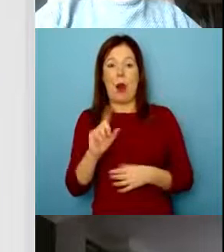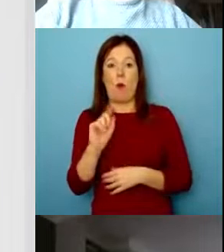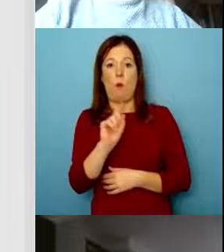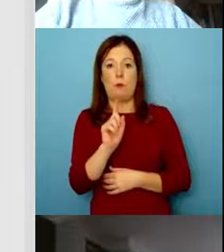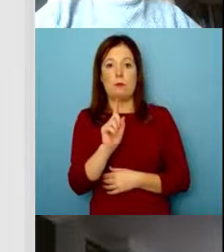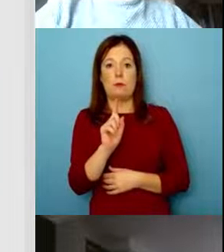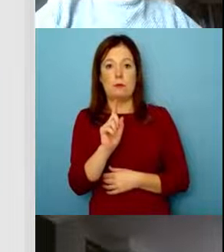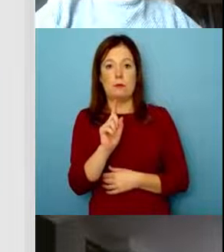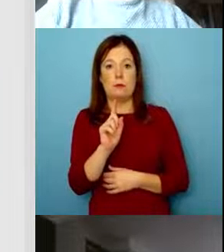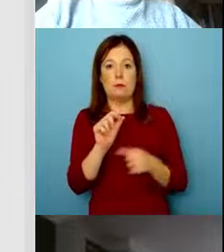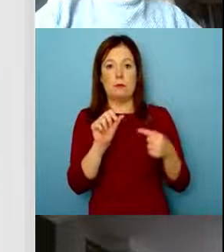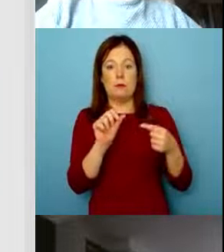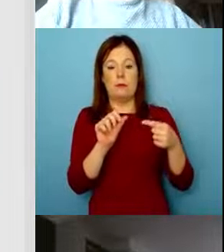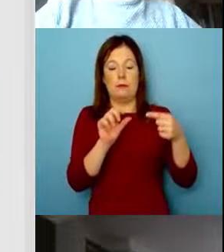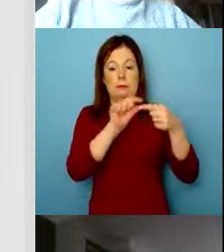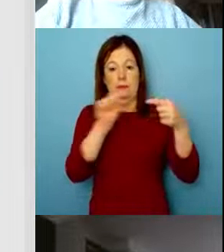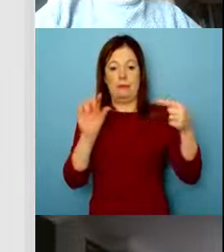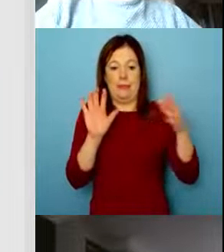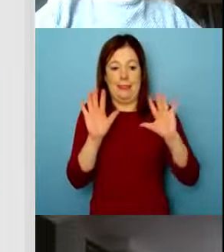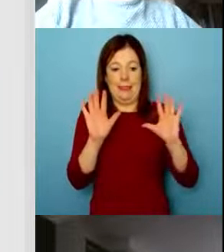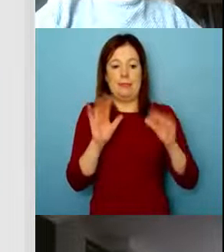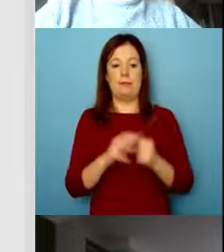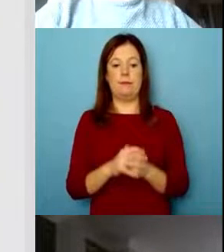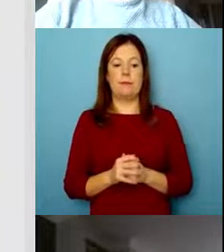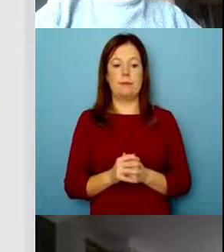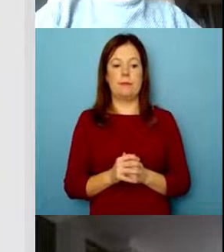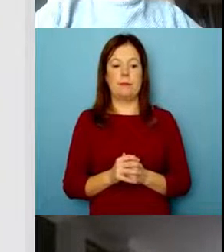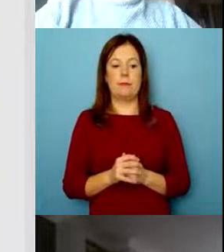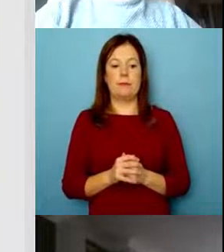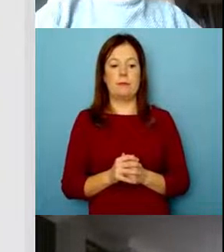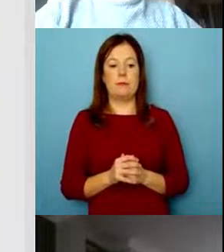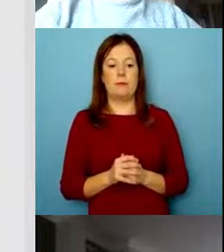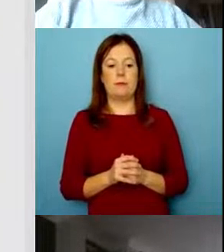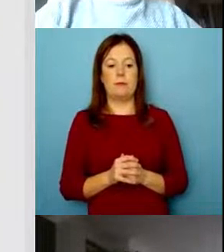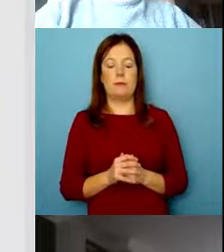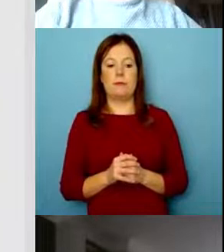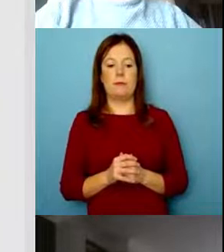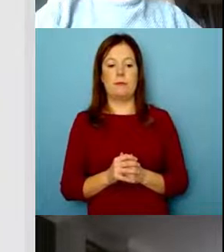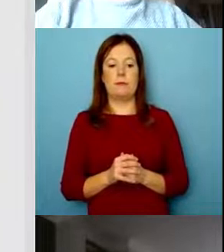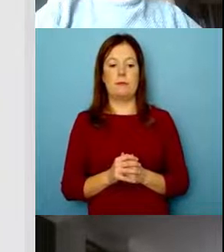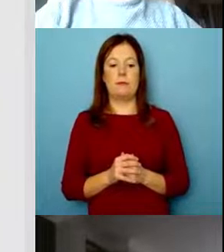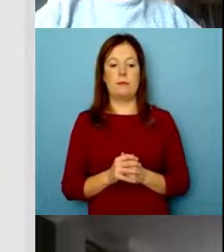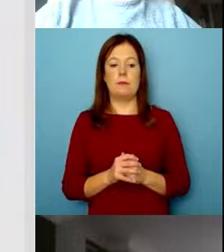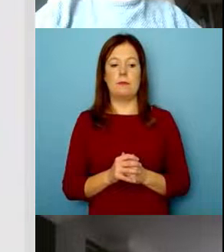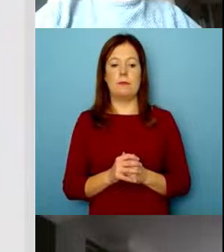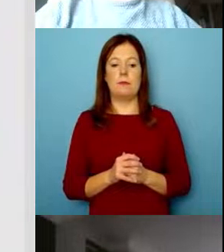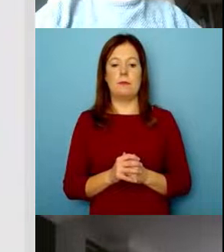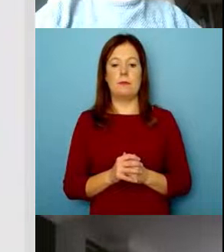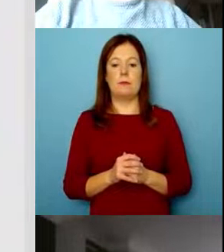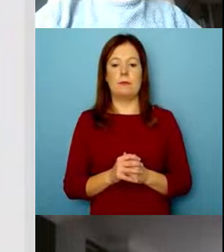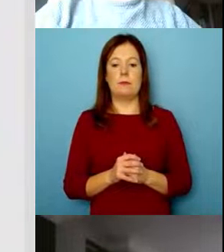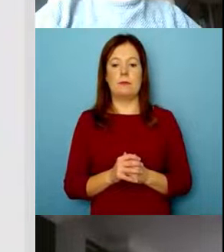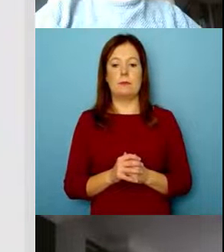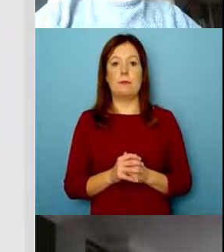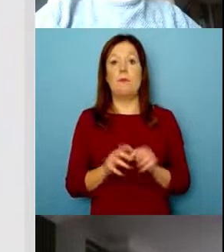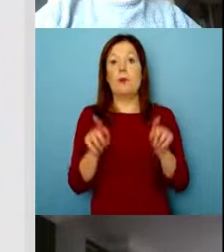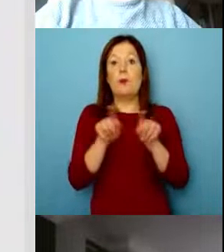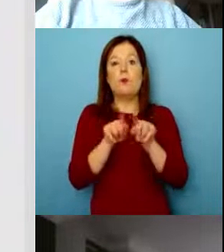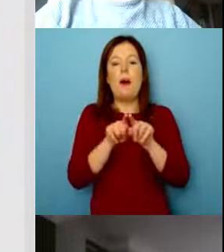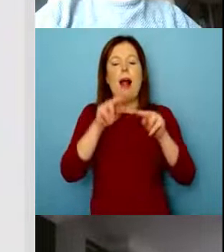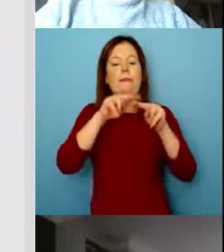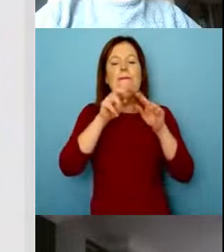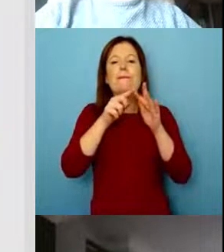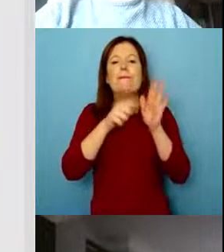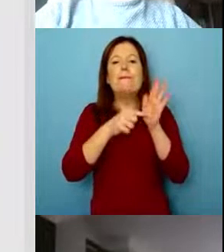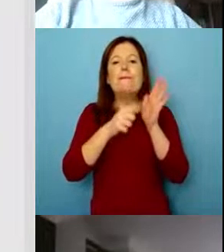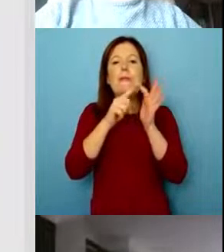and in the near future. We've also made it possible for viewers to filter content